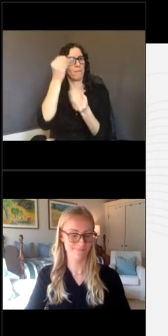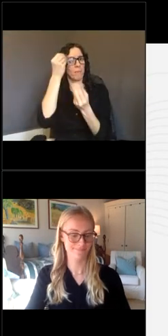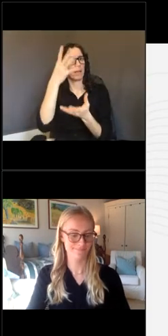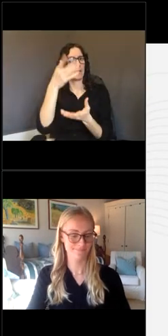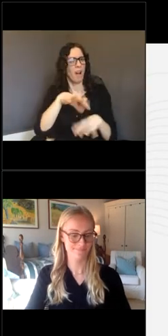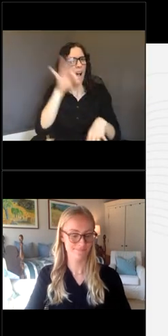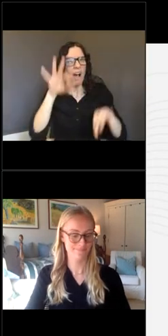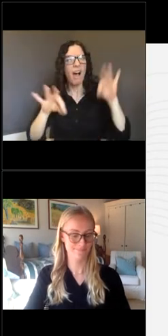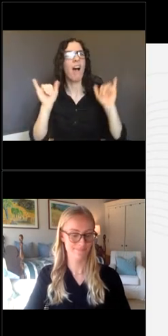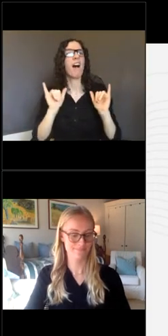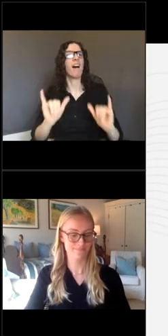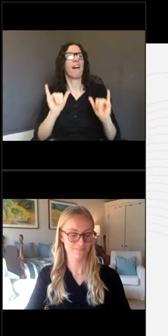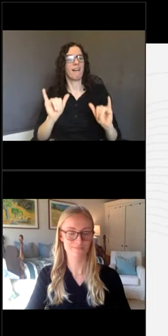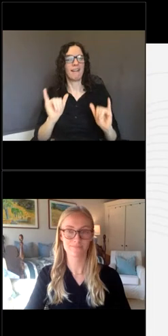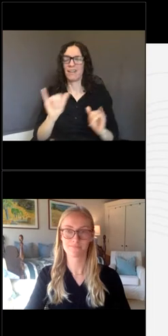before.